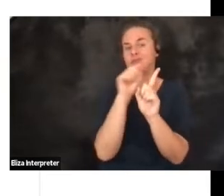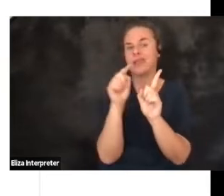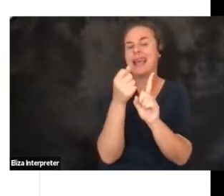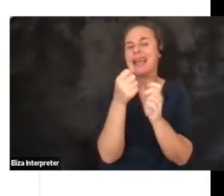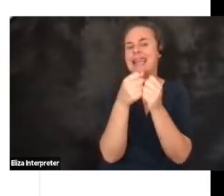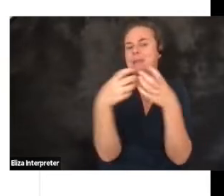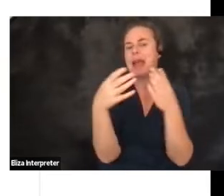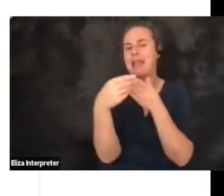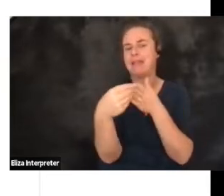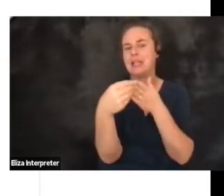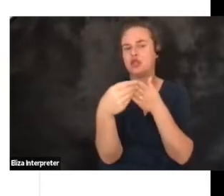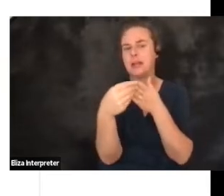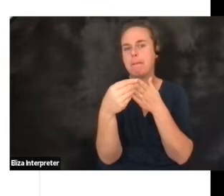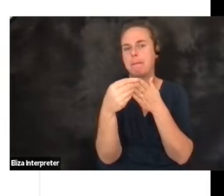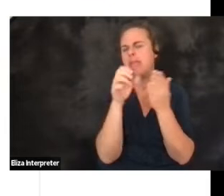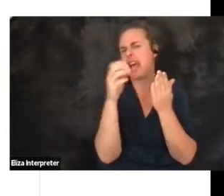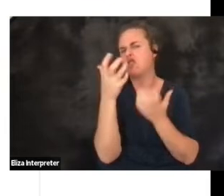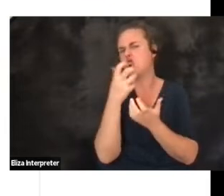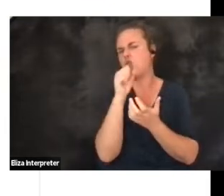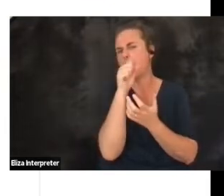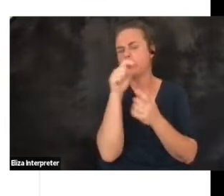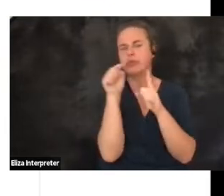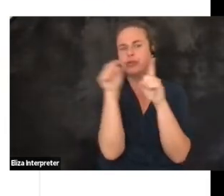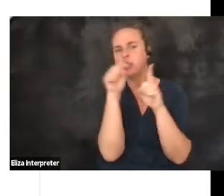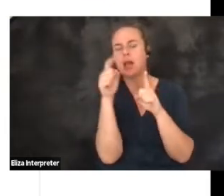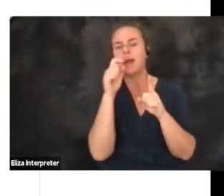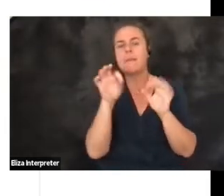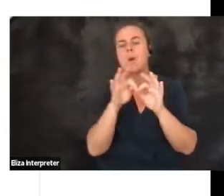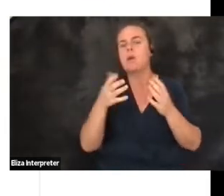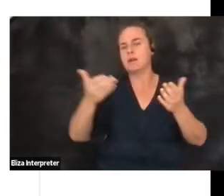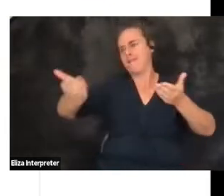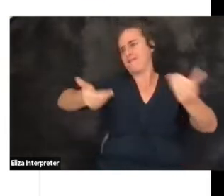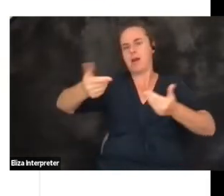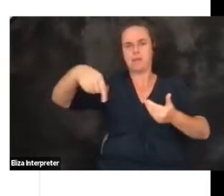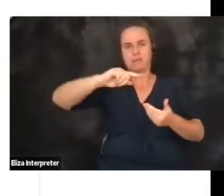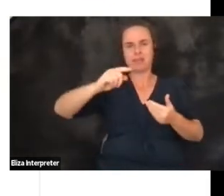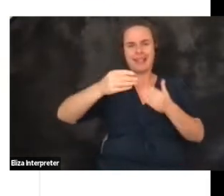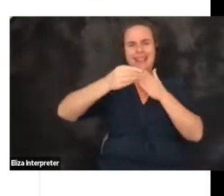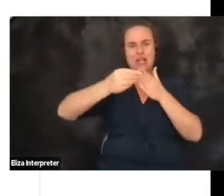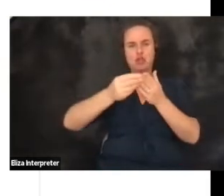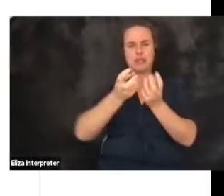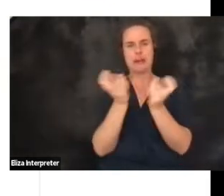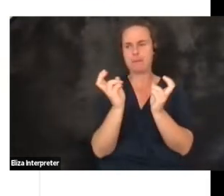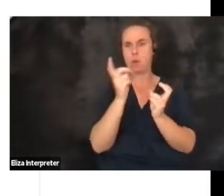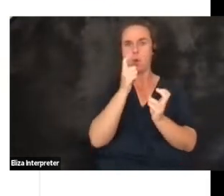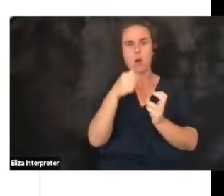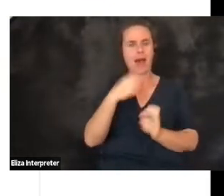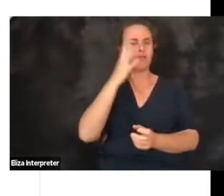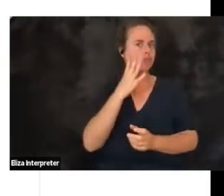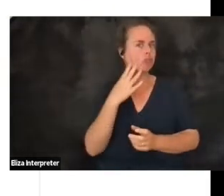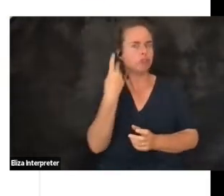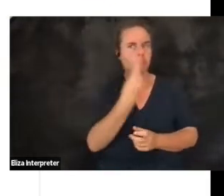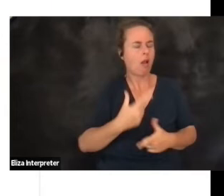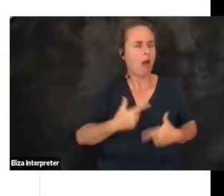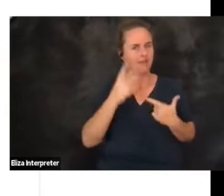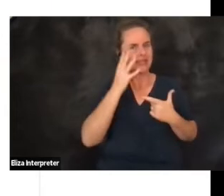in to and welcoming people who have life experience into the process of figuring out